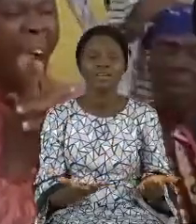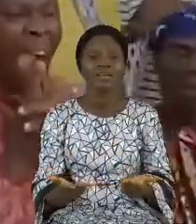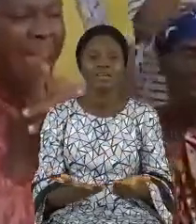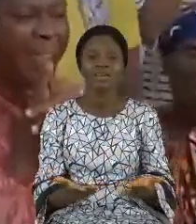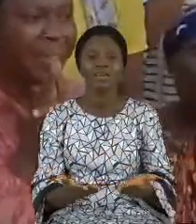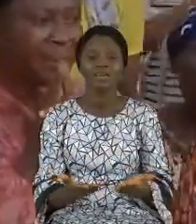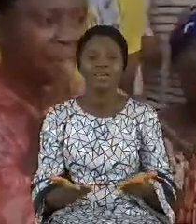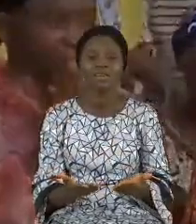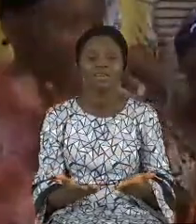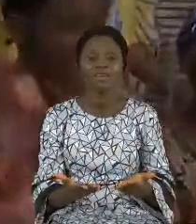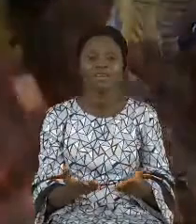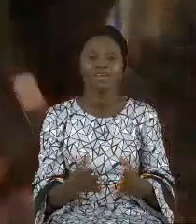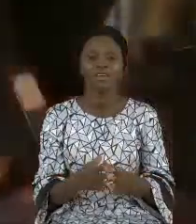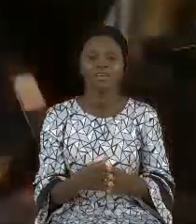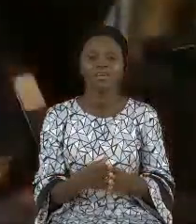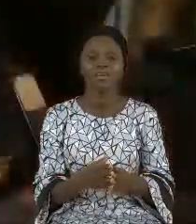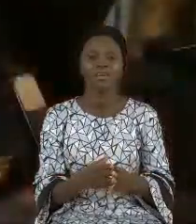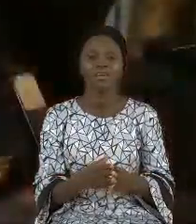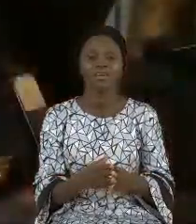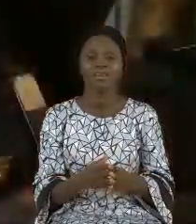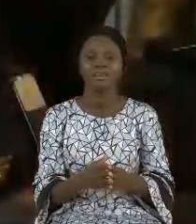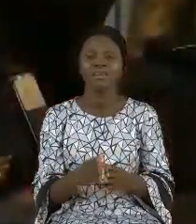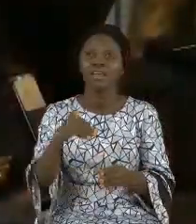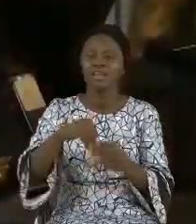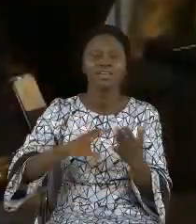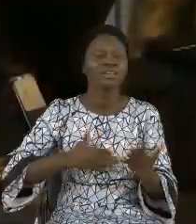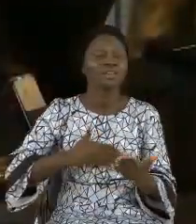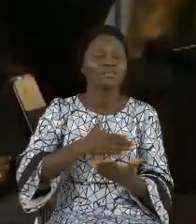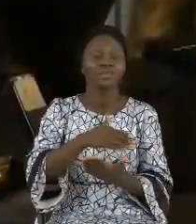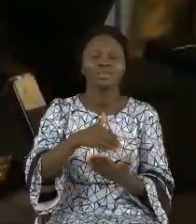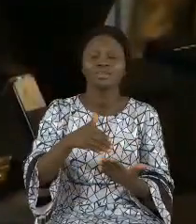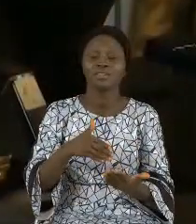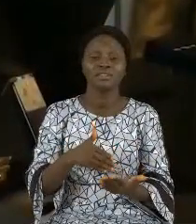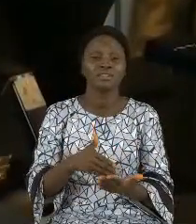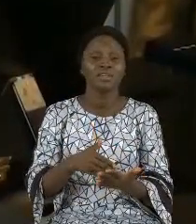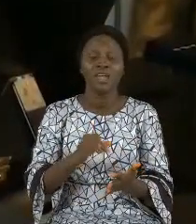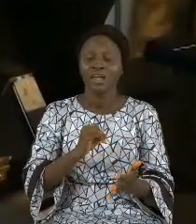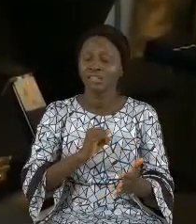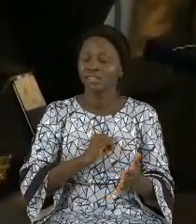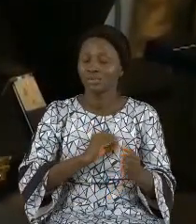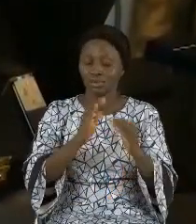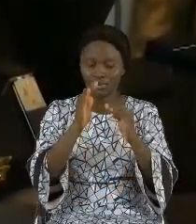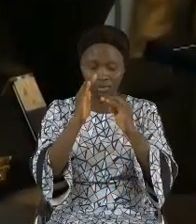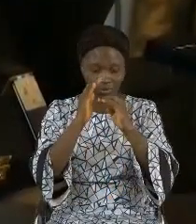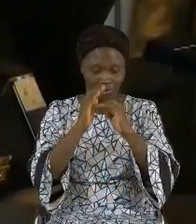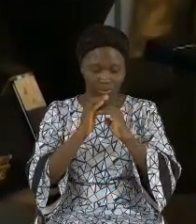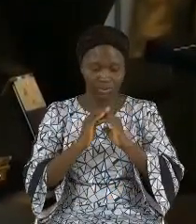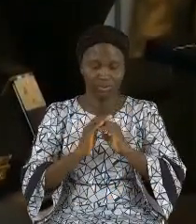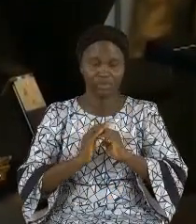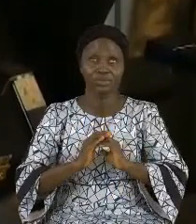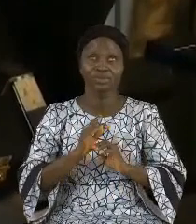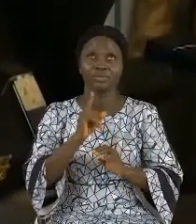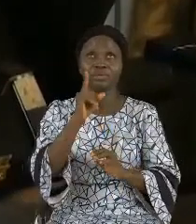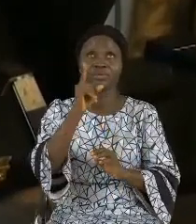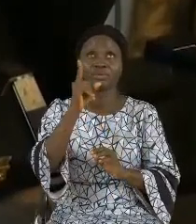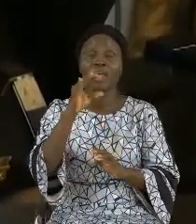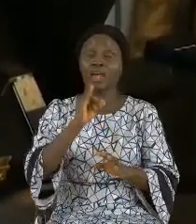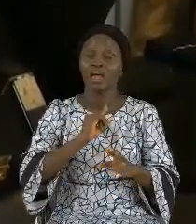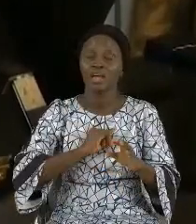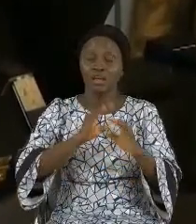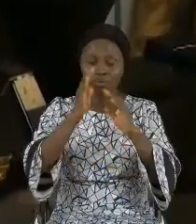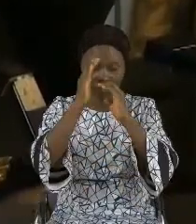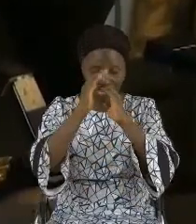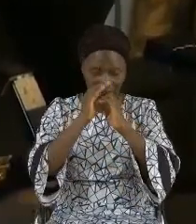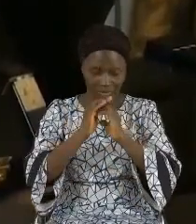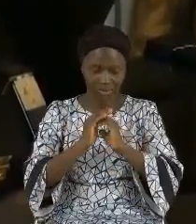moving in our midst. I worship you, I